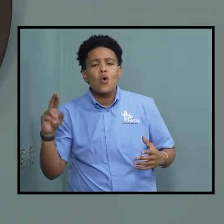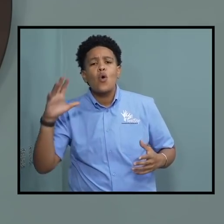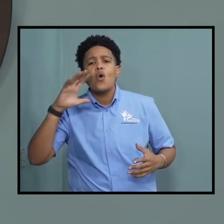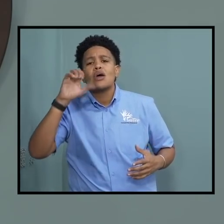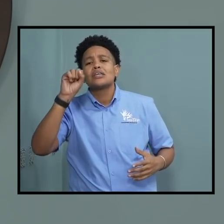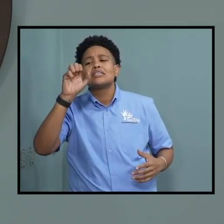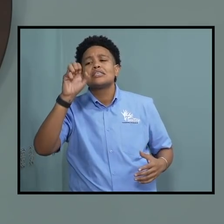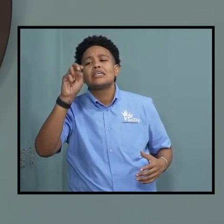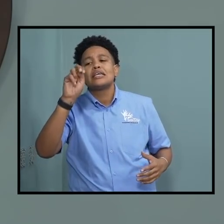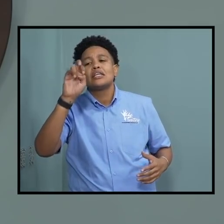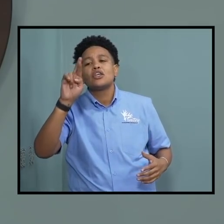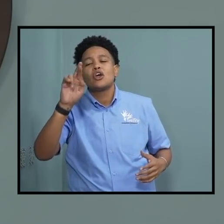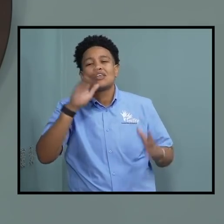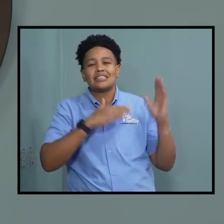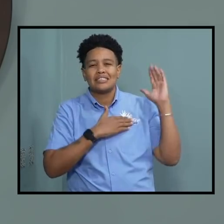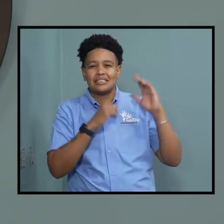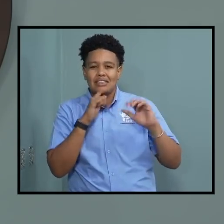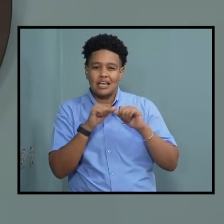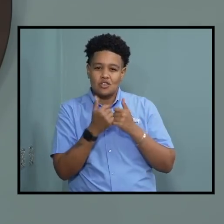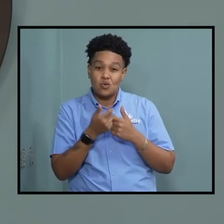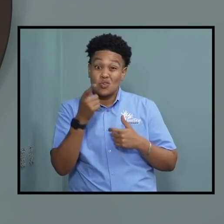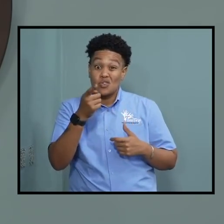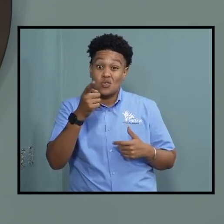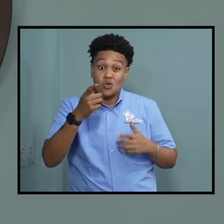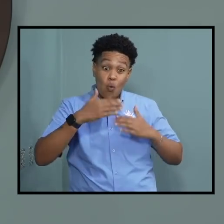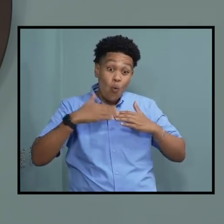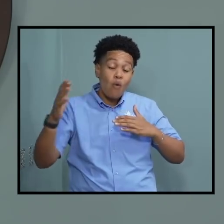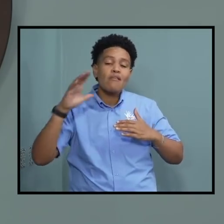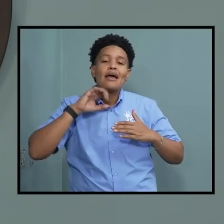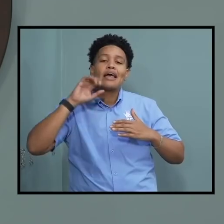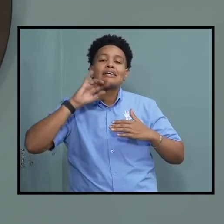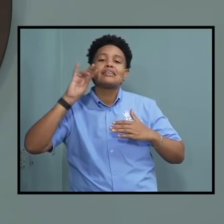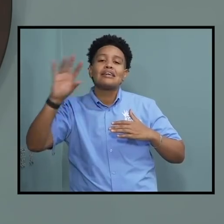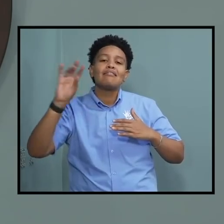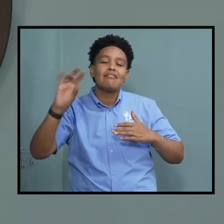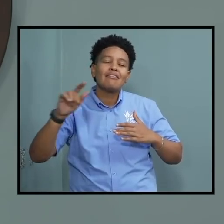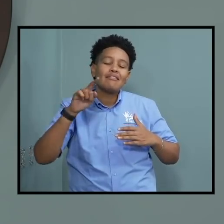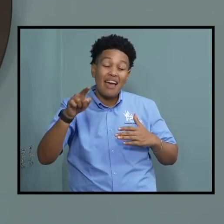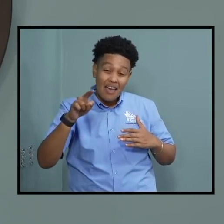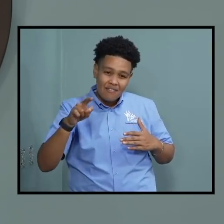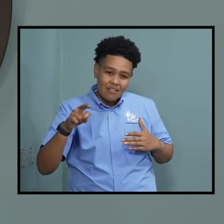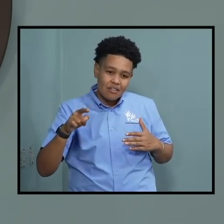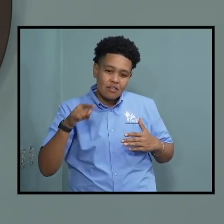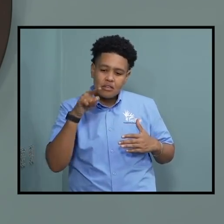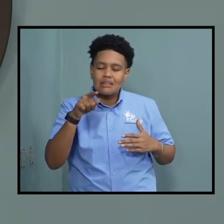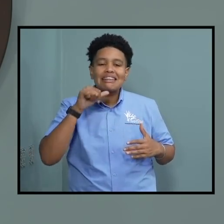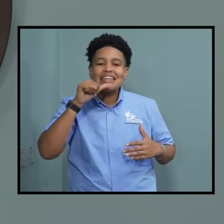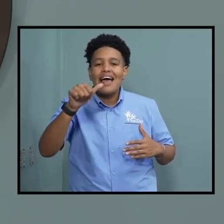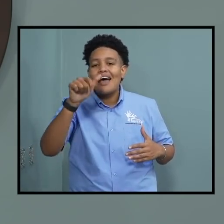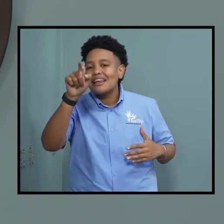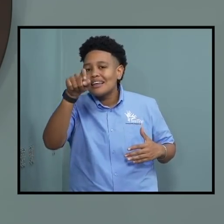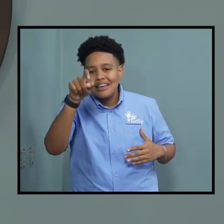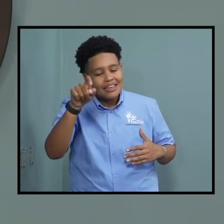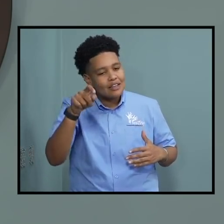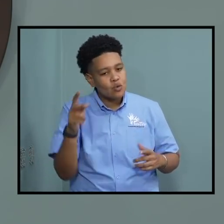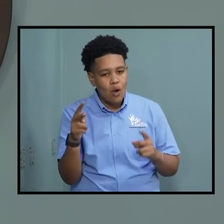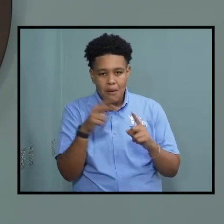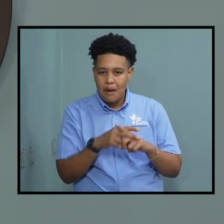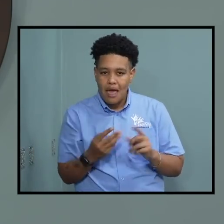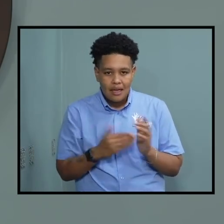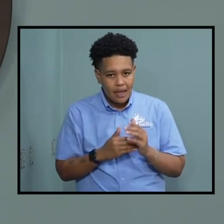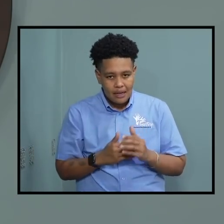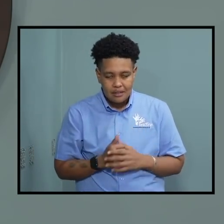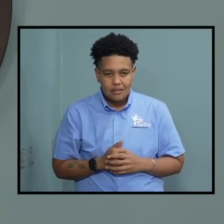citizens associations, and you are over the age of 75 years, you do not need to apply